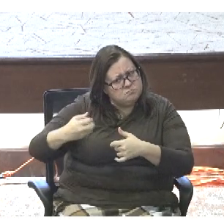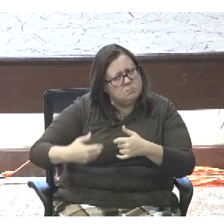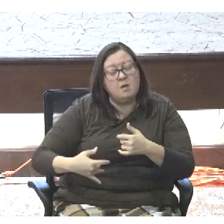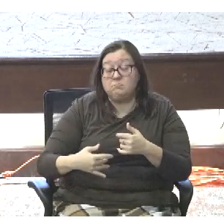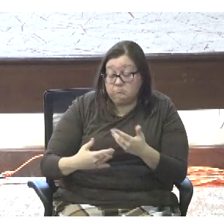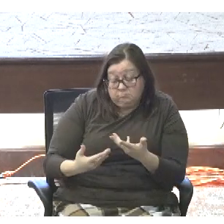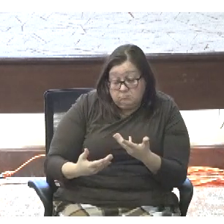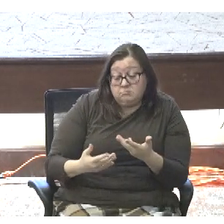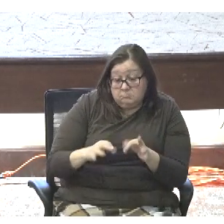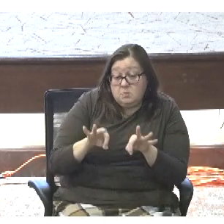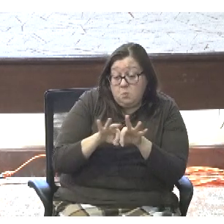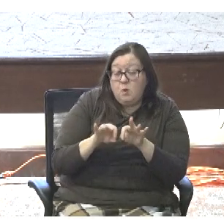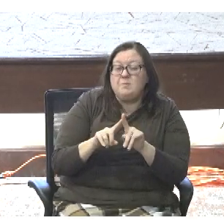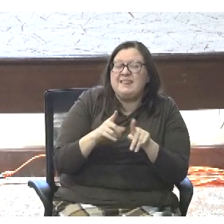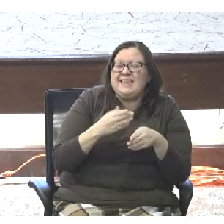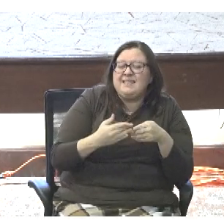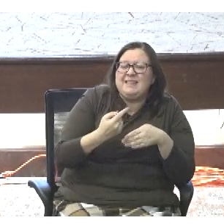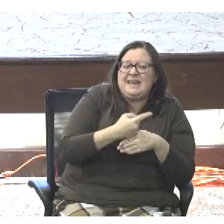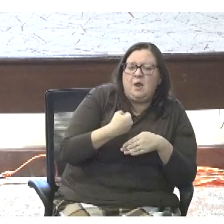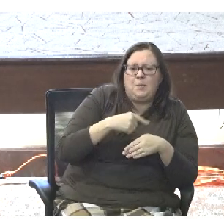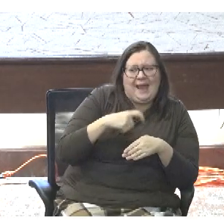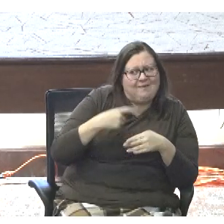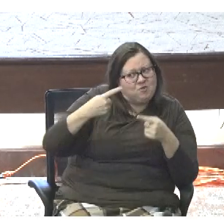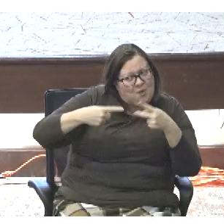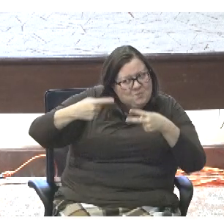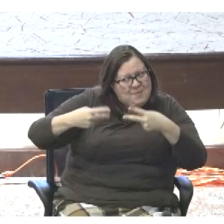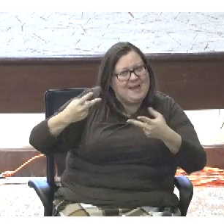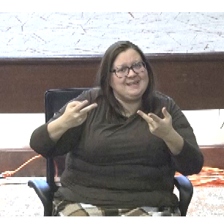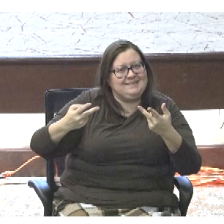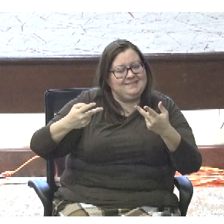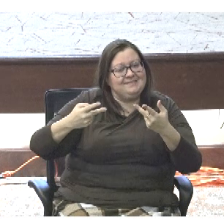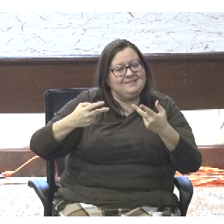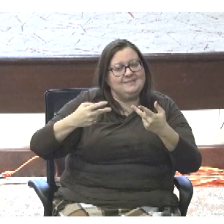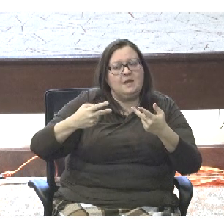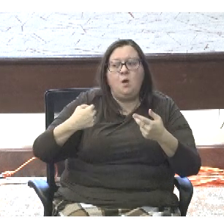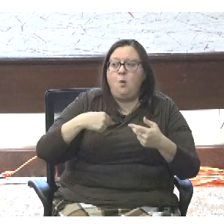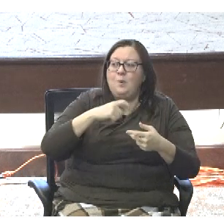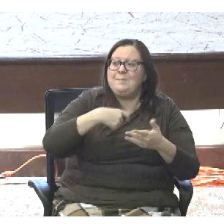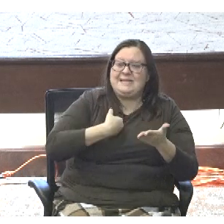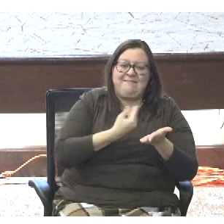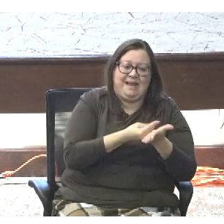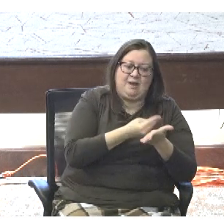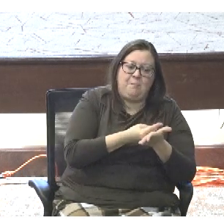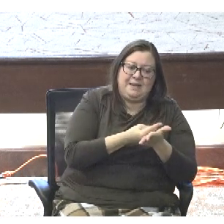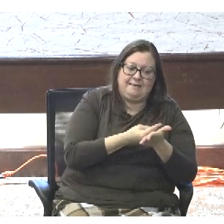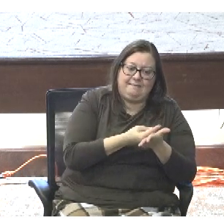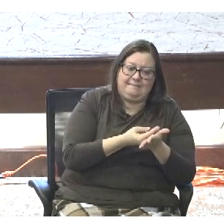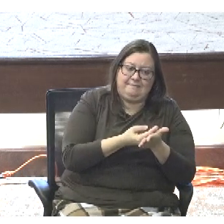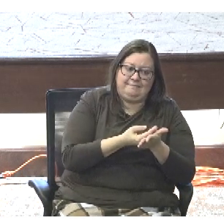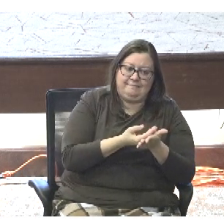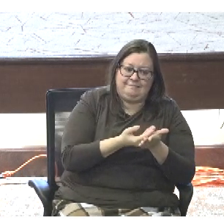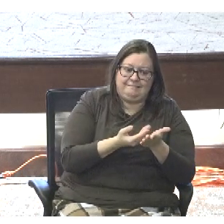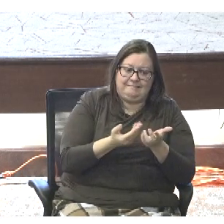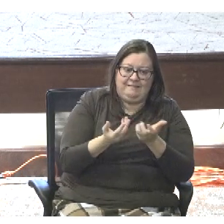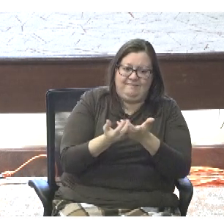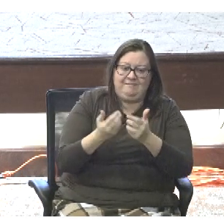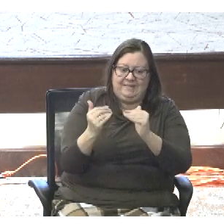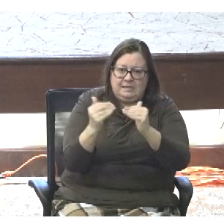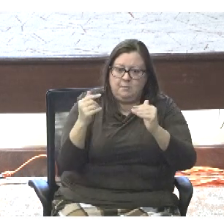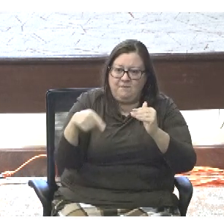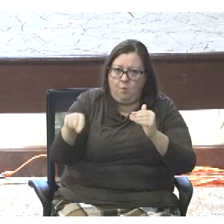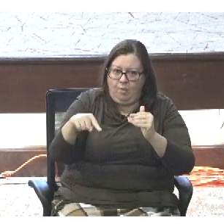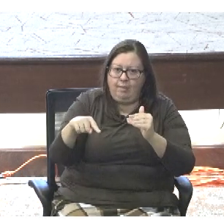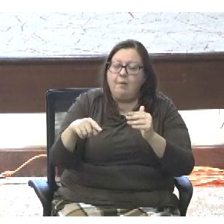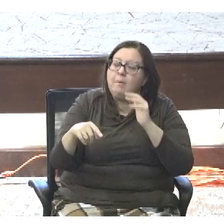at the end of the day, we knew that we had to meet in the middle because we had to have something that was economically feasible for the home builders and the developers